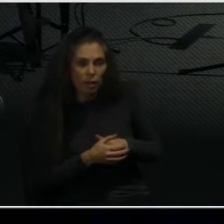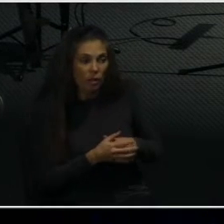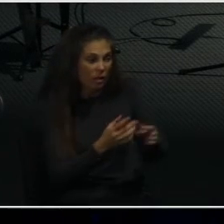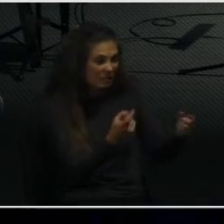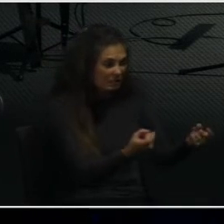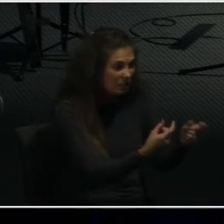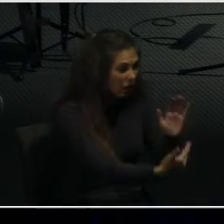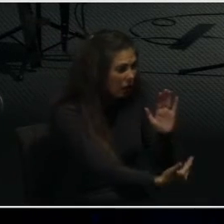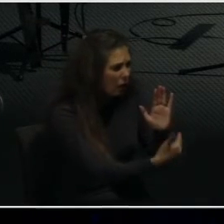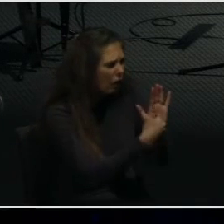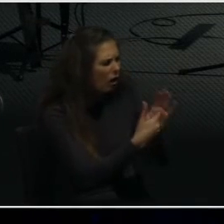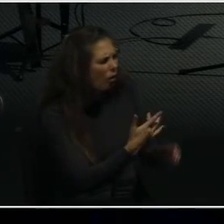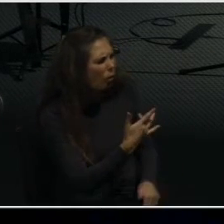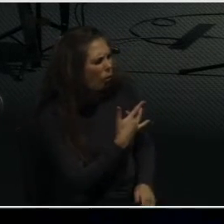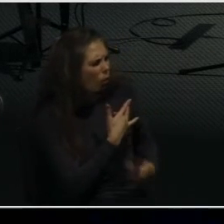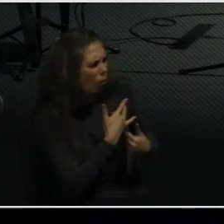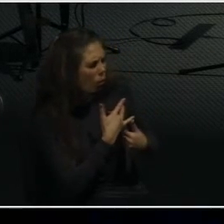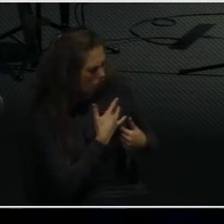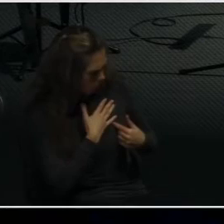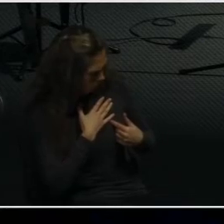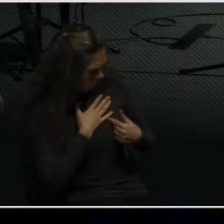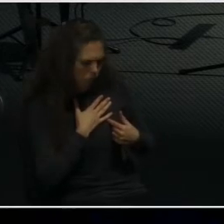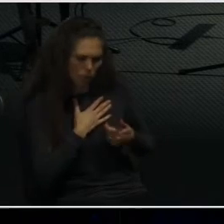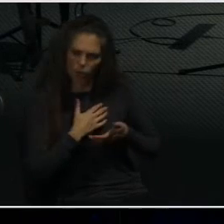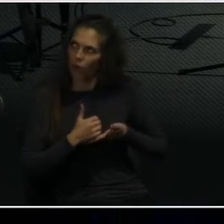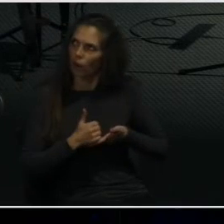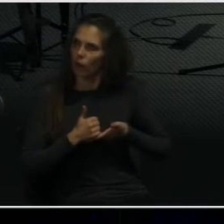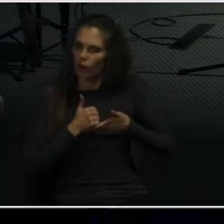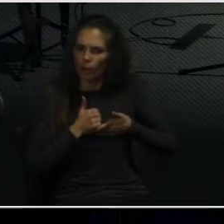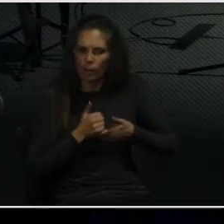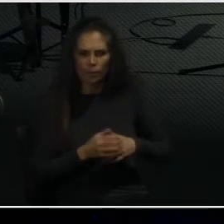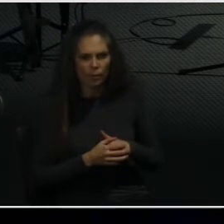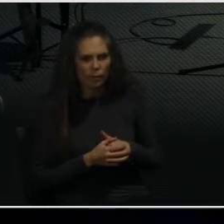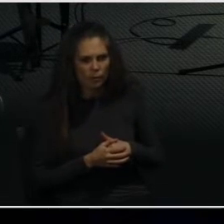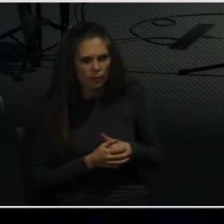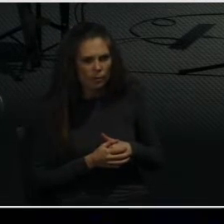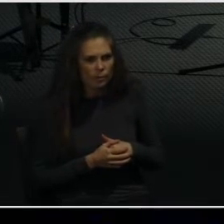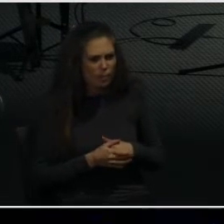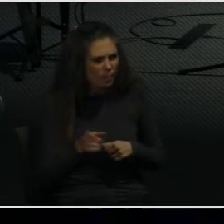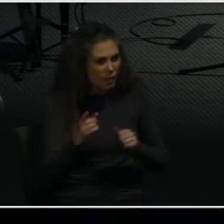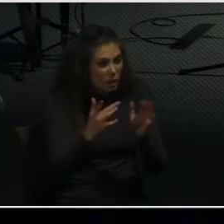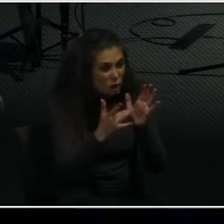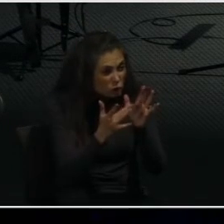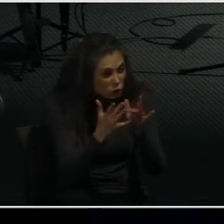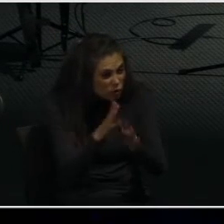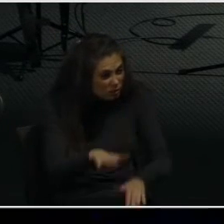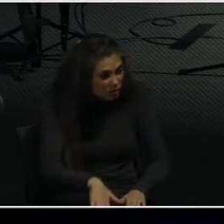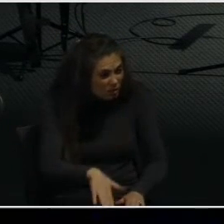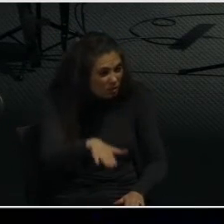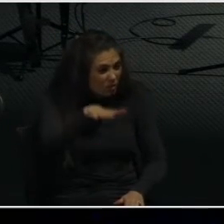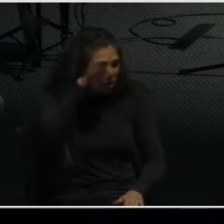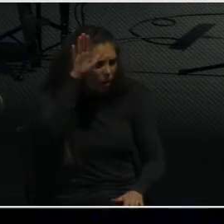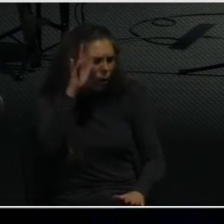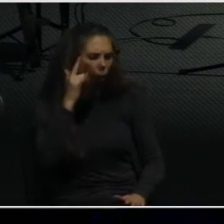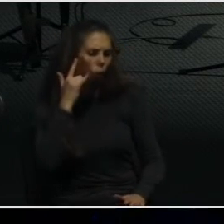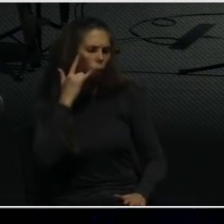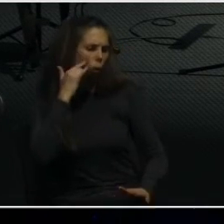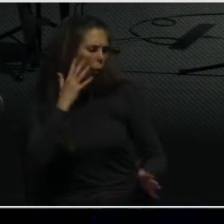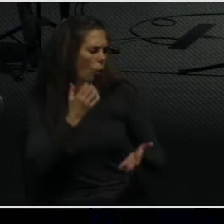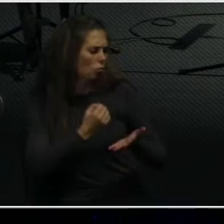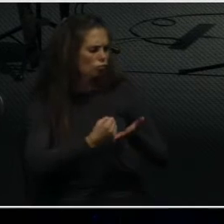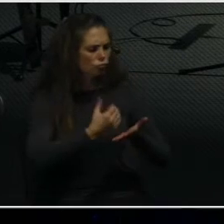not speak from a life of privilege. He grew up in poverty. He had to work to survive. He ministered among